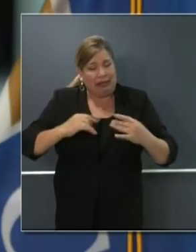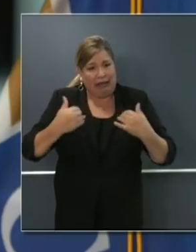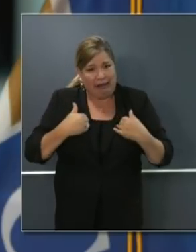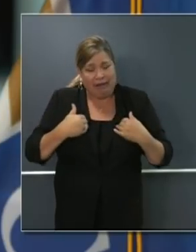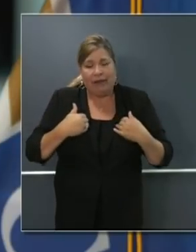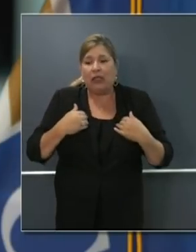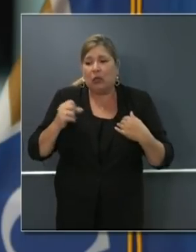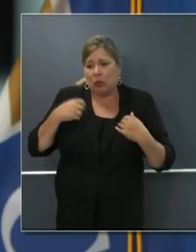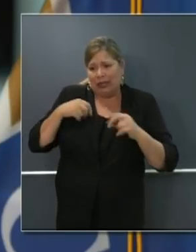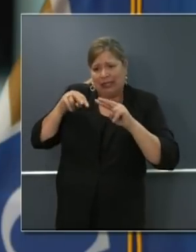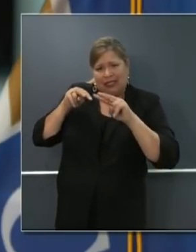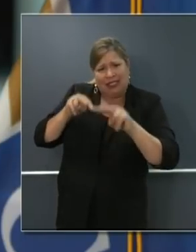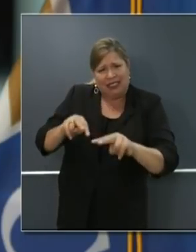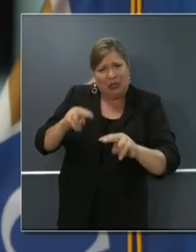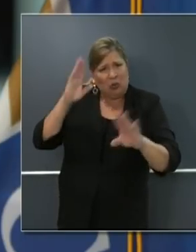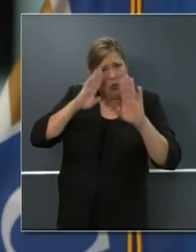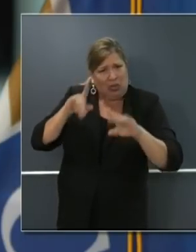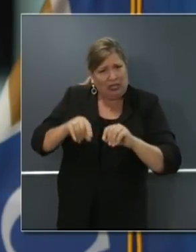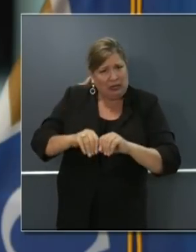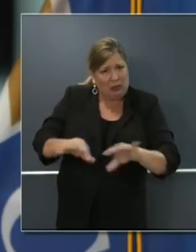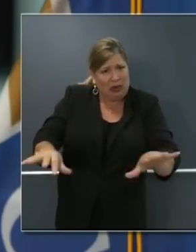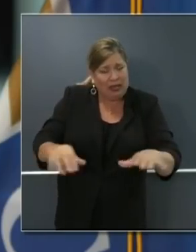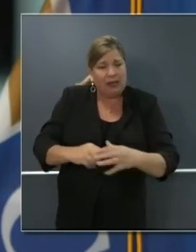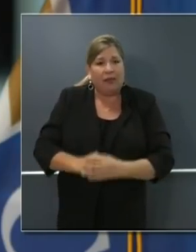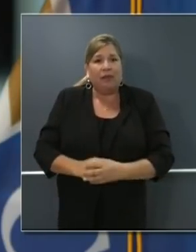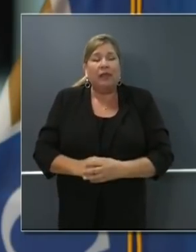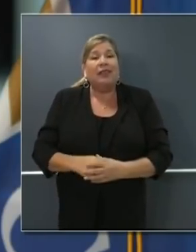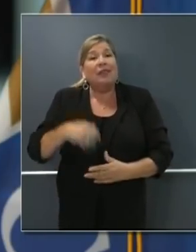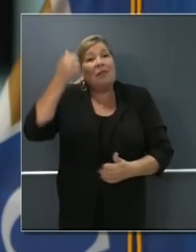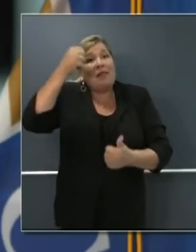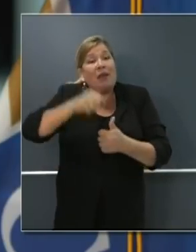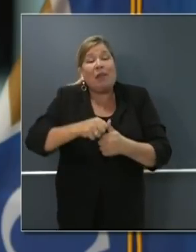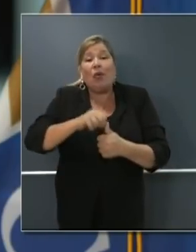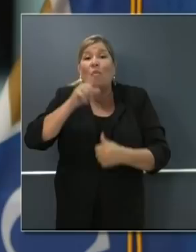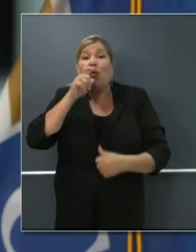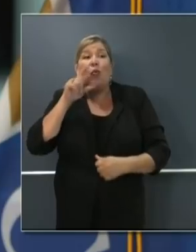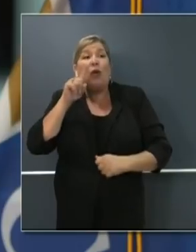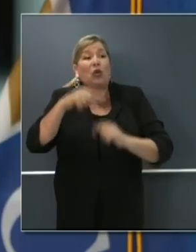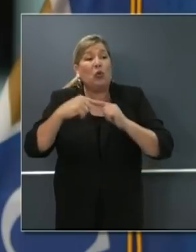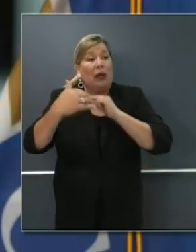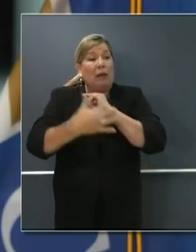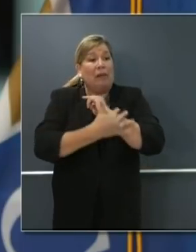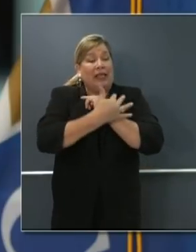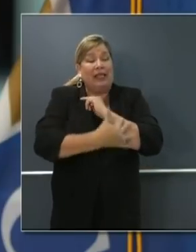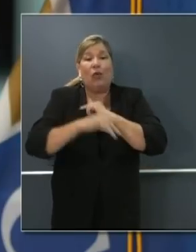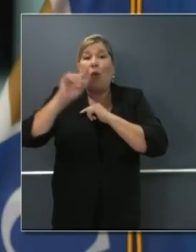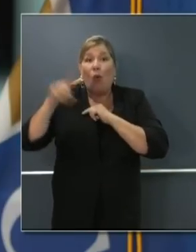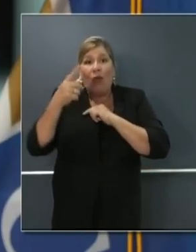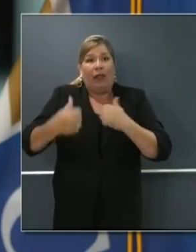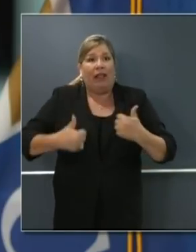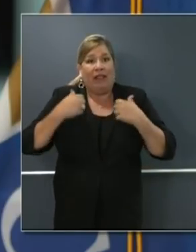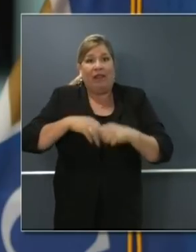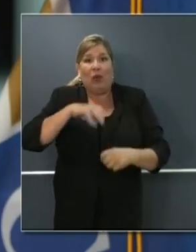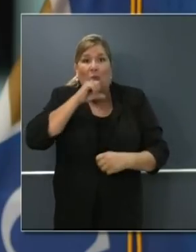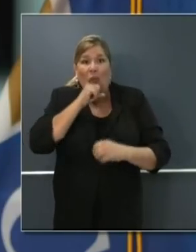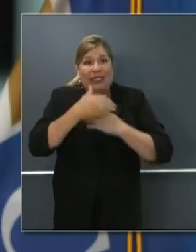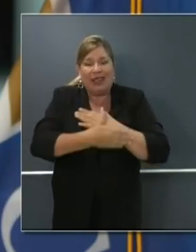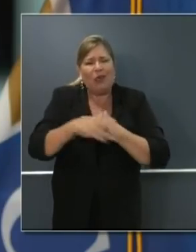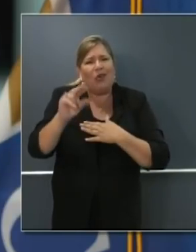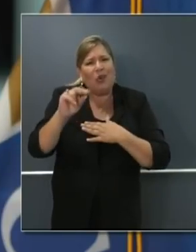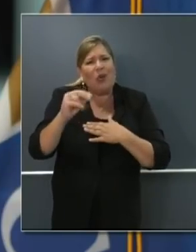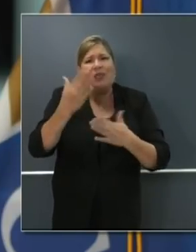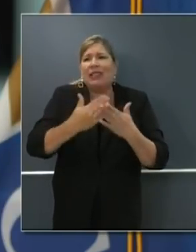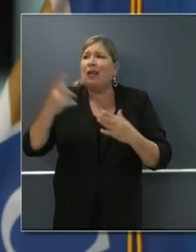there's spread. But again, it wasn't just folks from that county who went to the beach, folks from all over. So it's difficult to isolate that unless you geopin